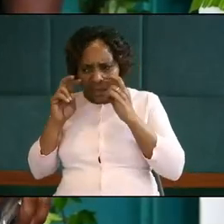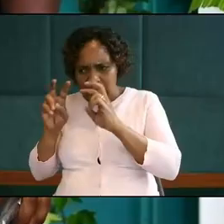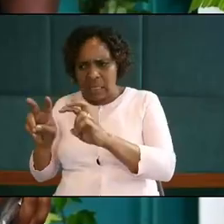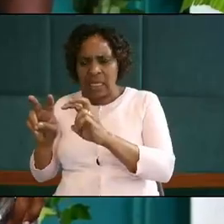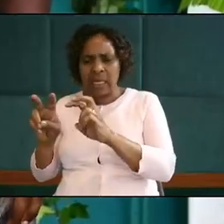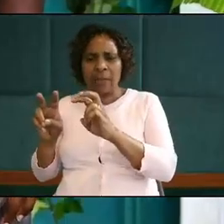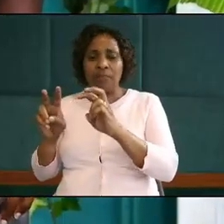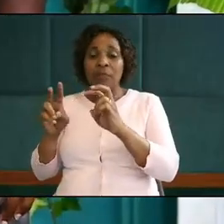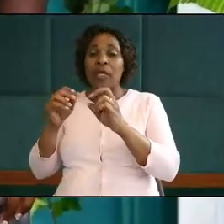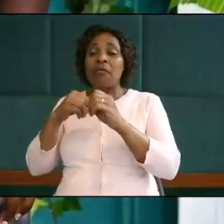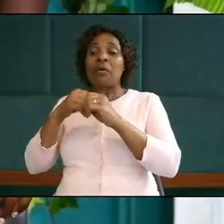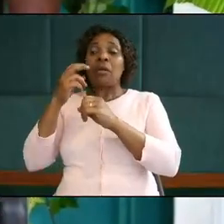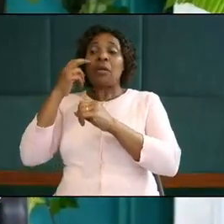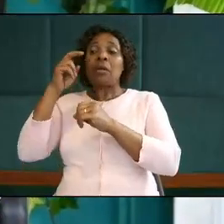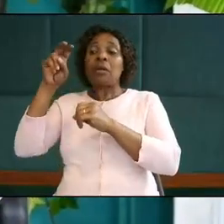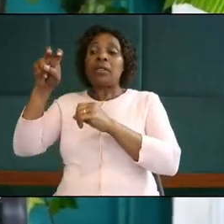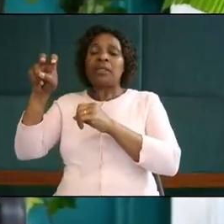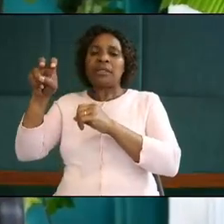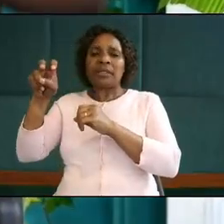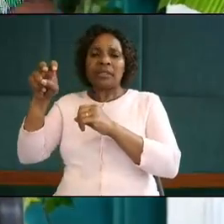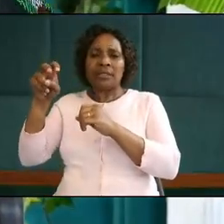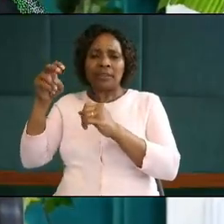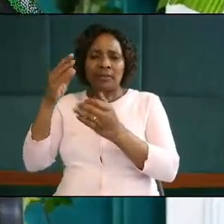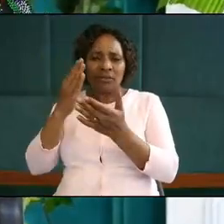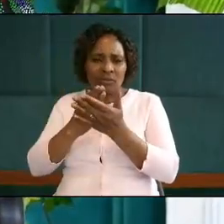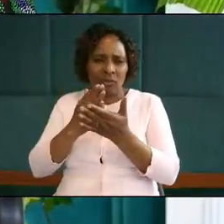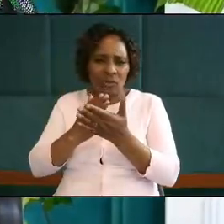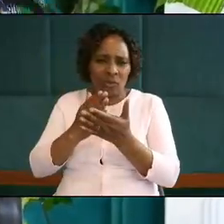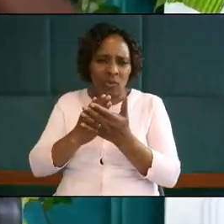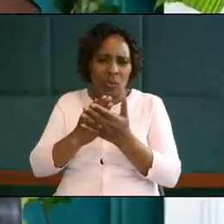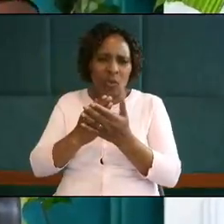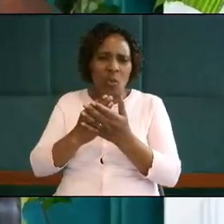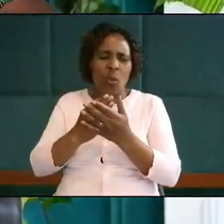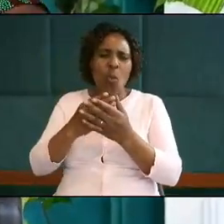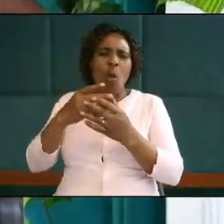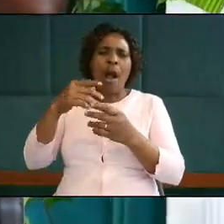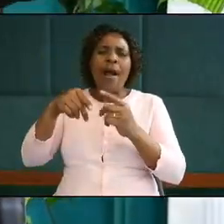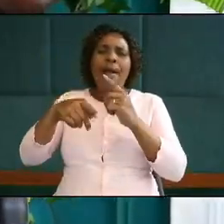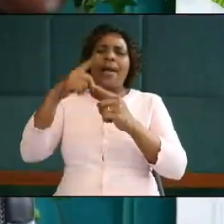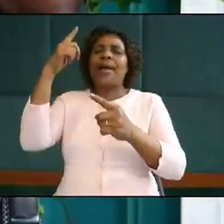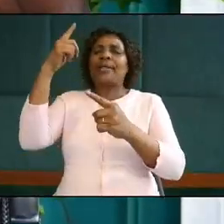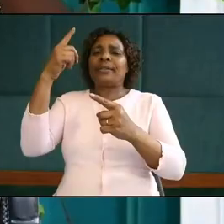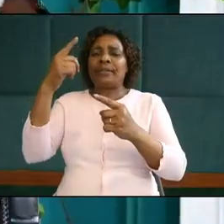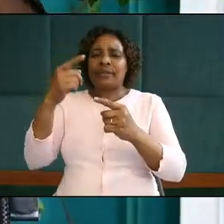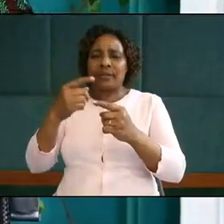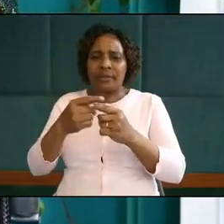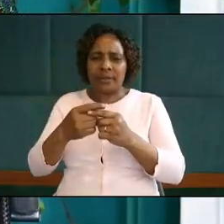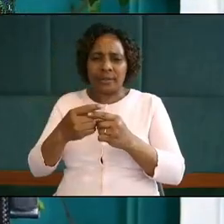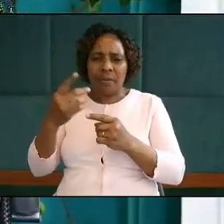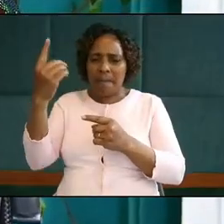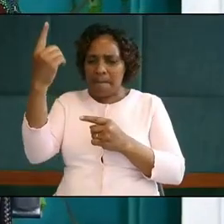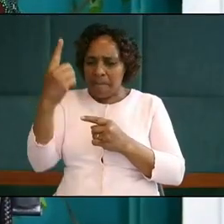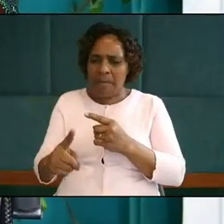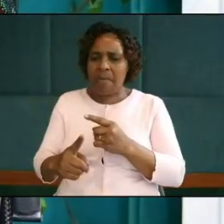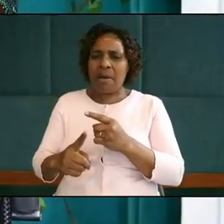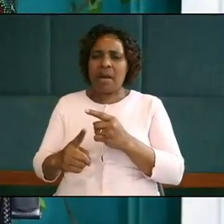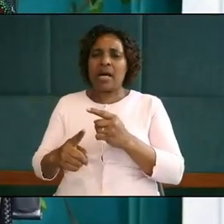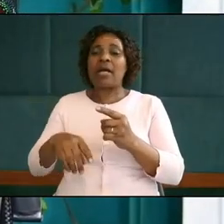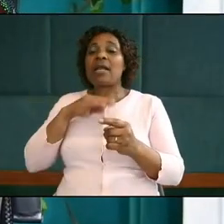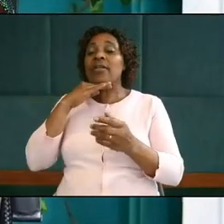go peep like this and they're like, they were struck. And like 70 people were just struck dead right there and